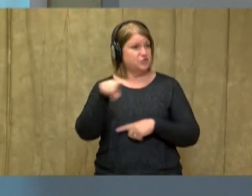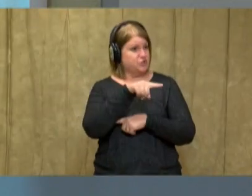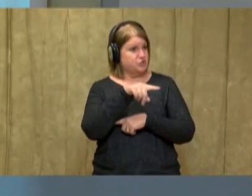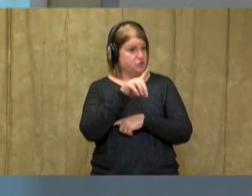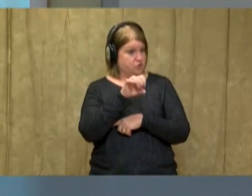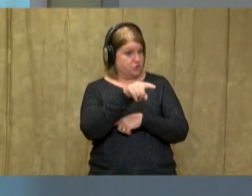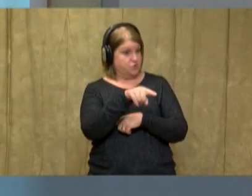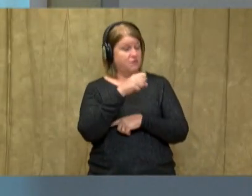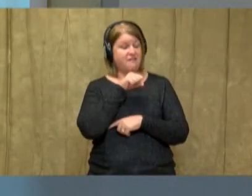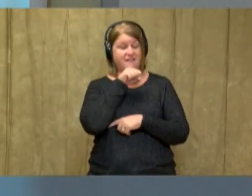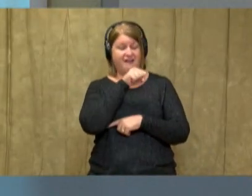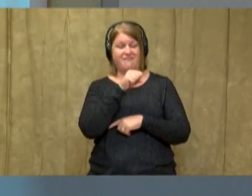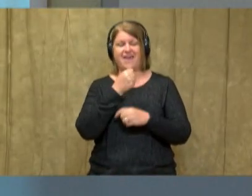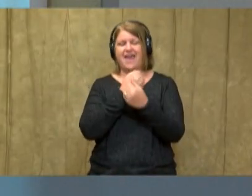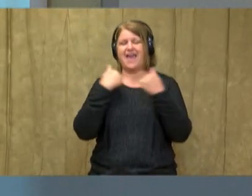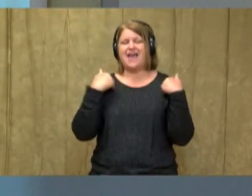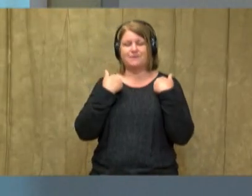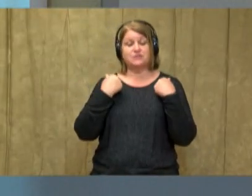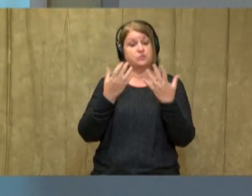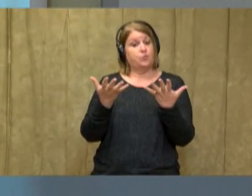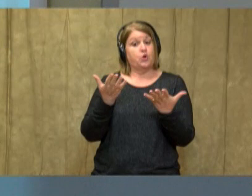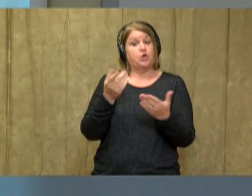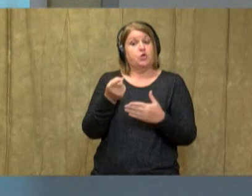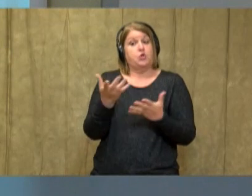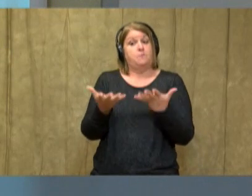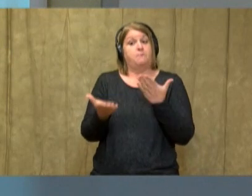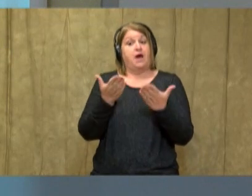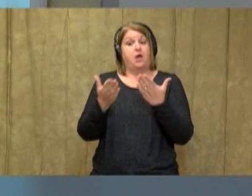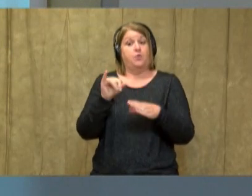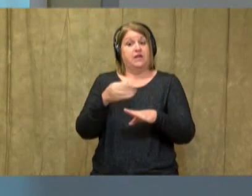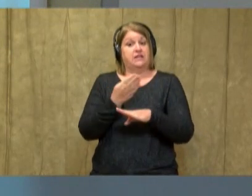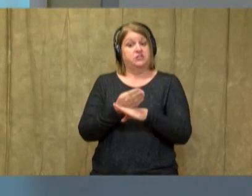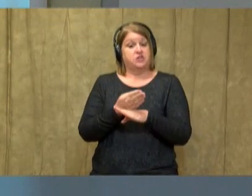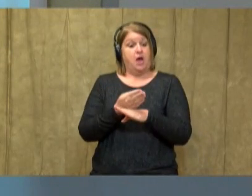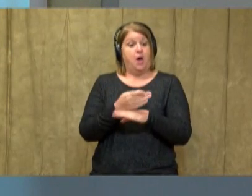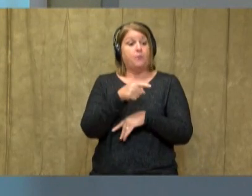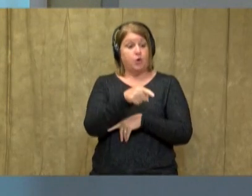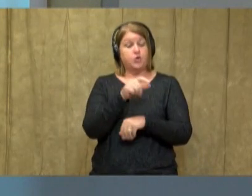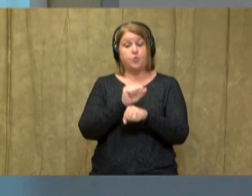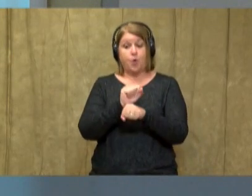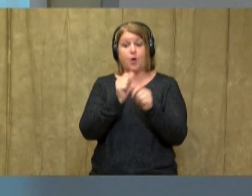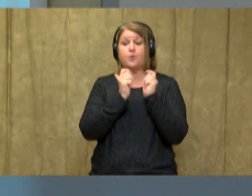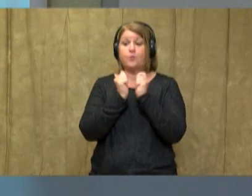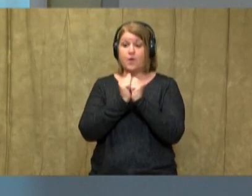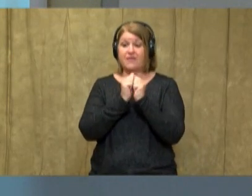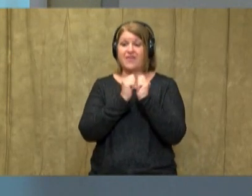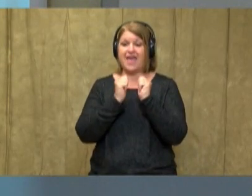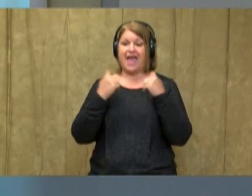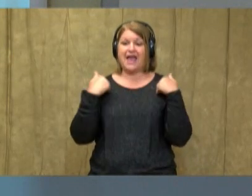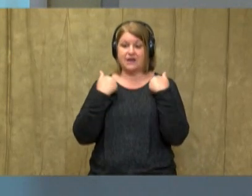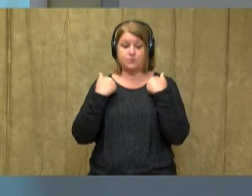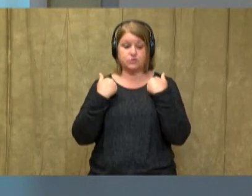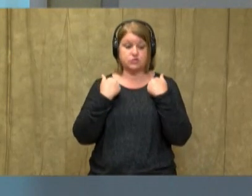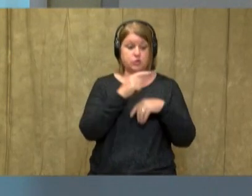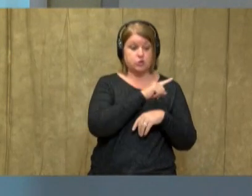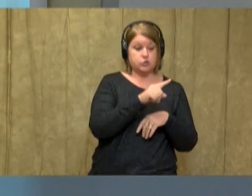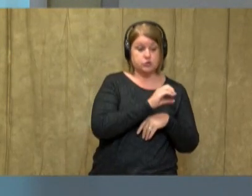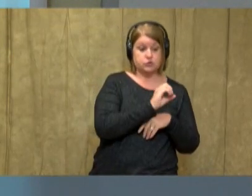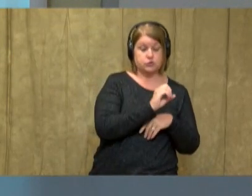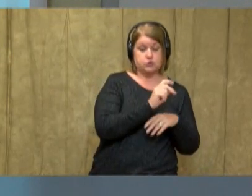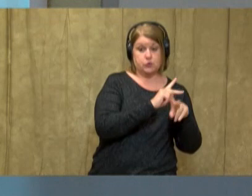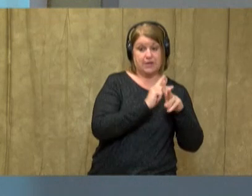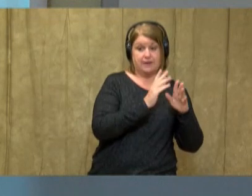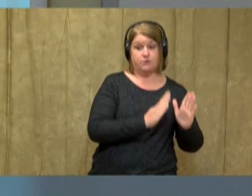animals? Well, you might want to get a job that will have you working with animals. Zookeepers and veterinarians take care